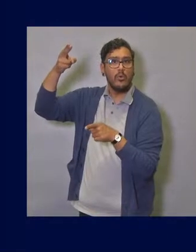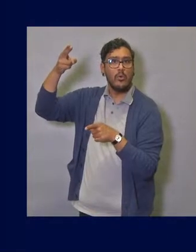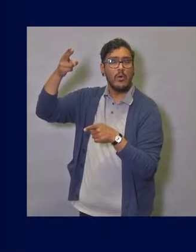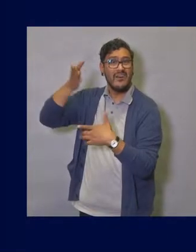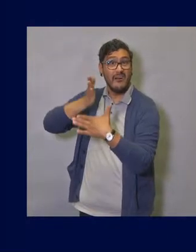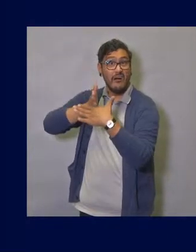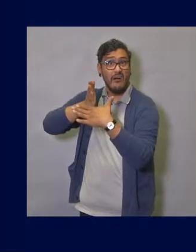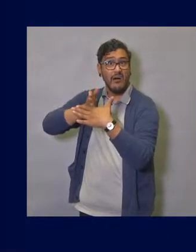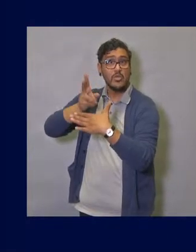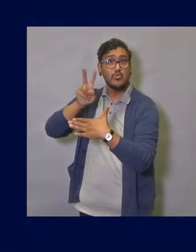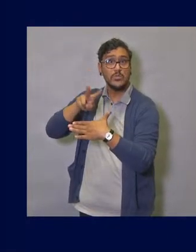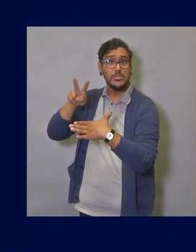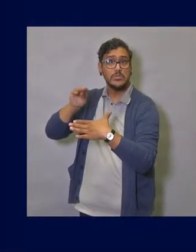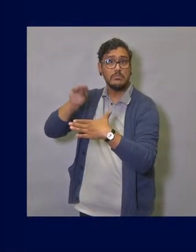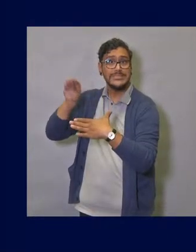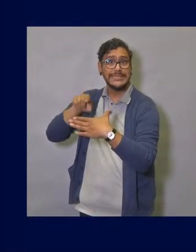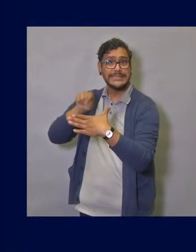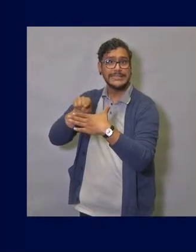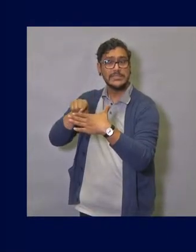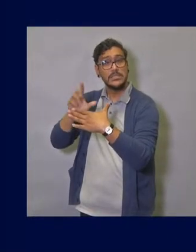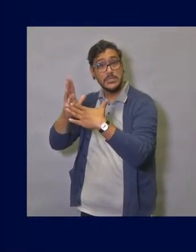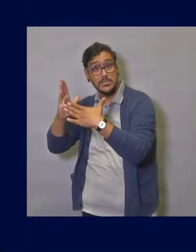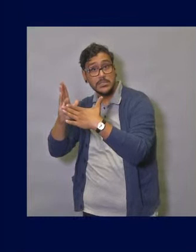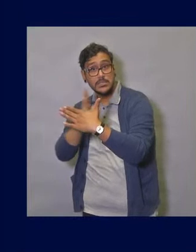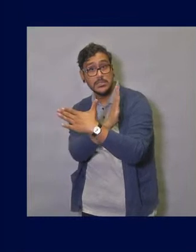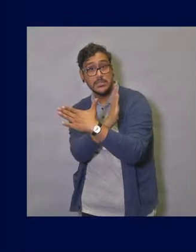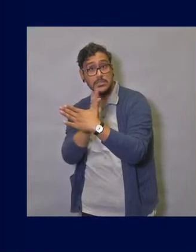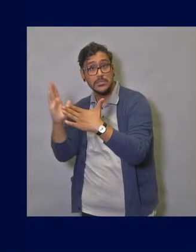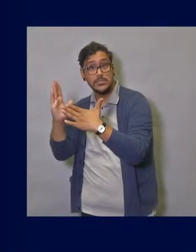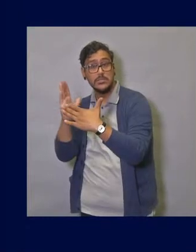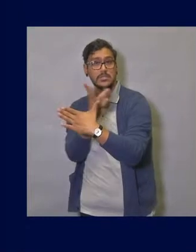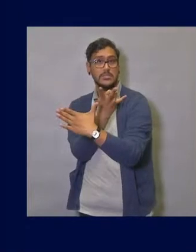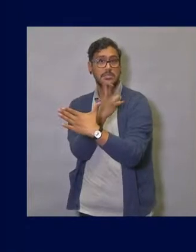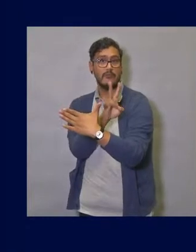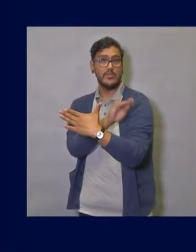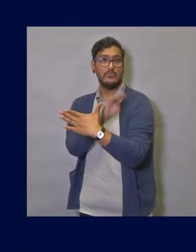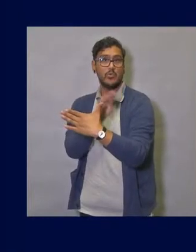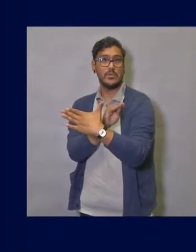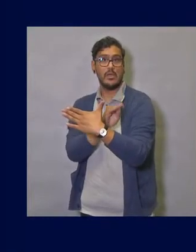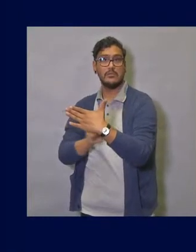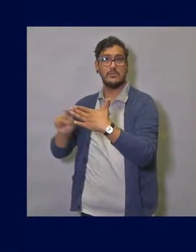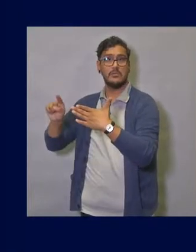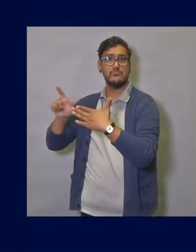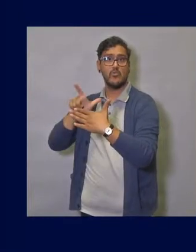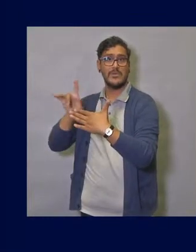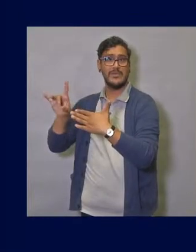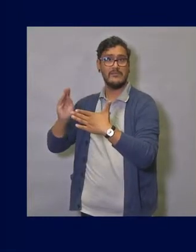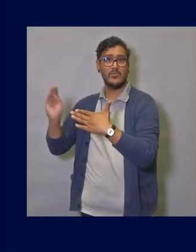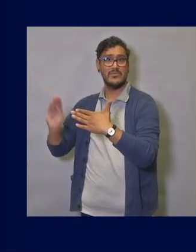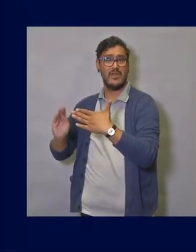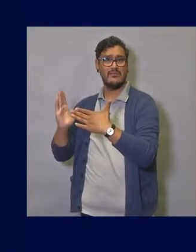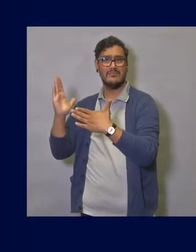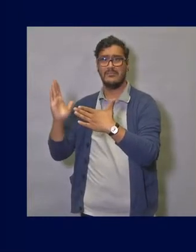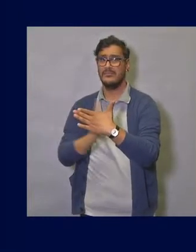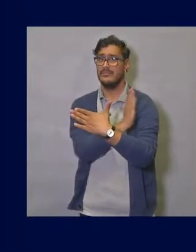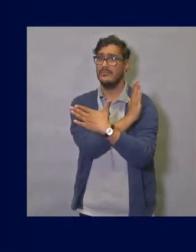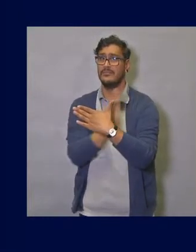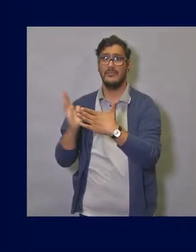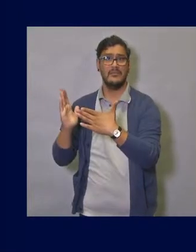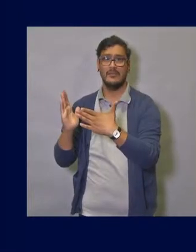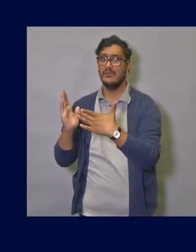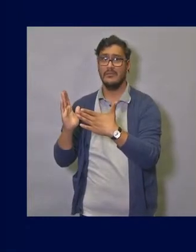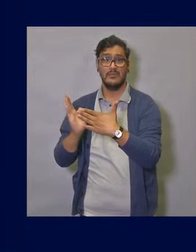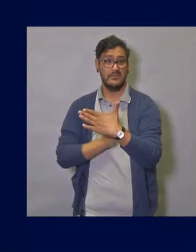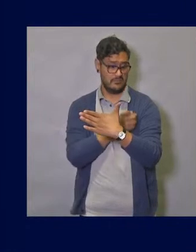almost 22%, with a range from about 17% to 28%. The lowest